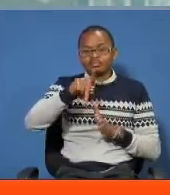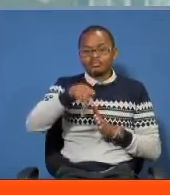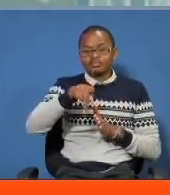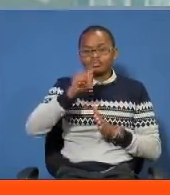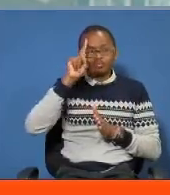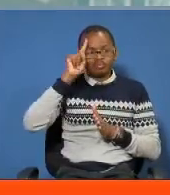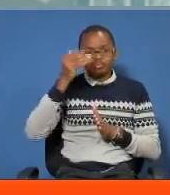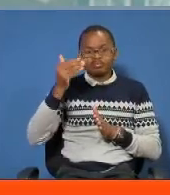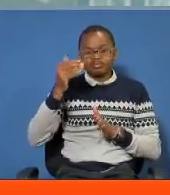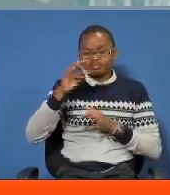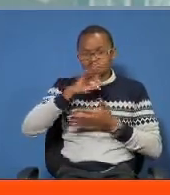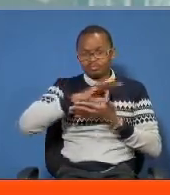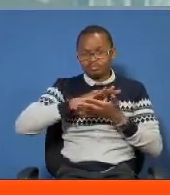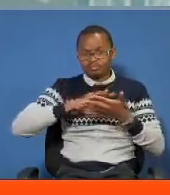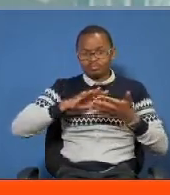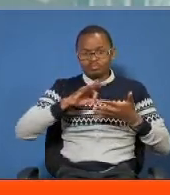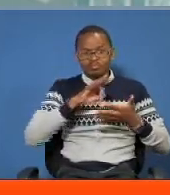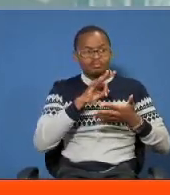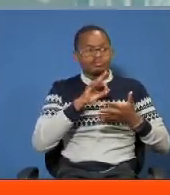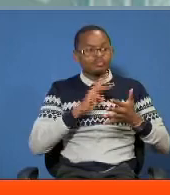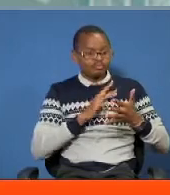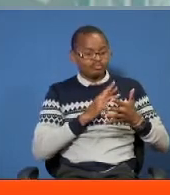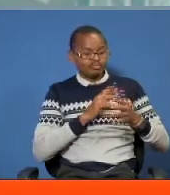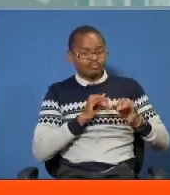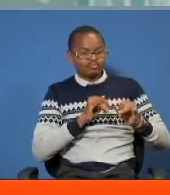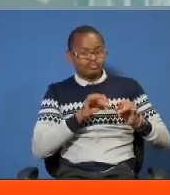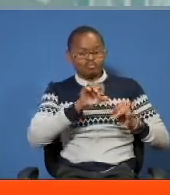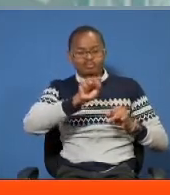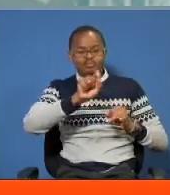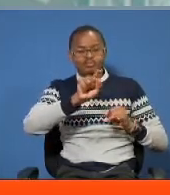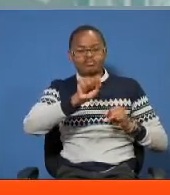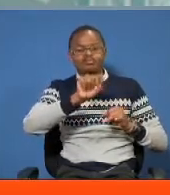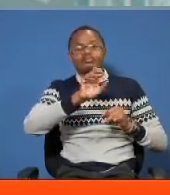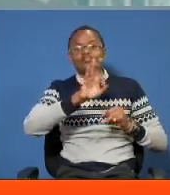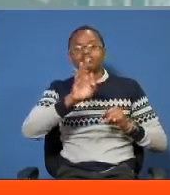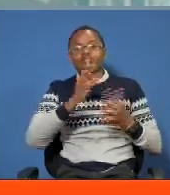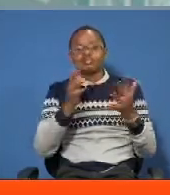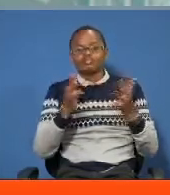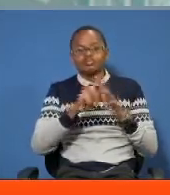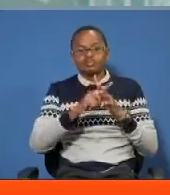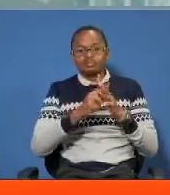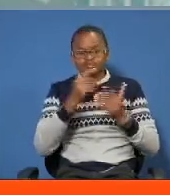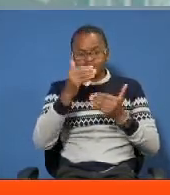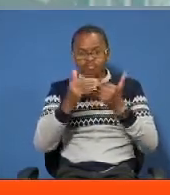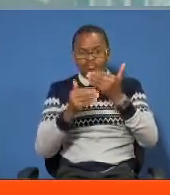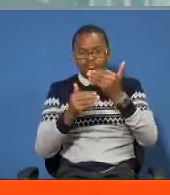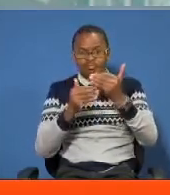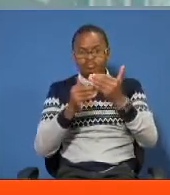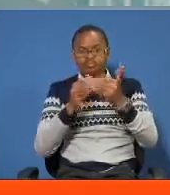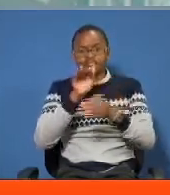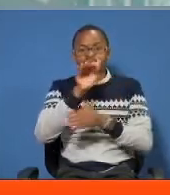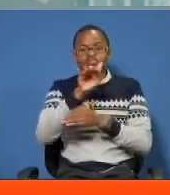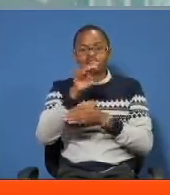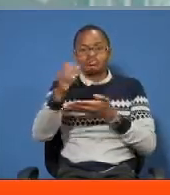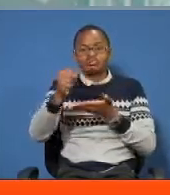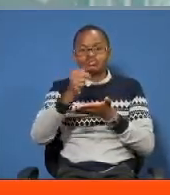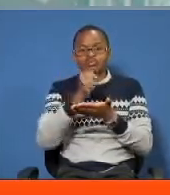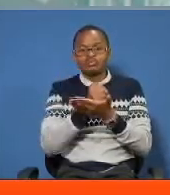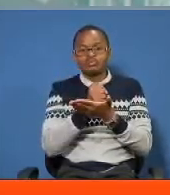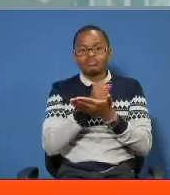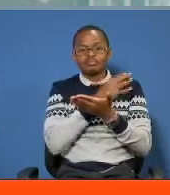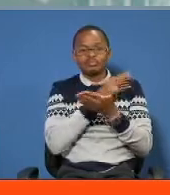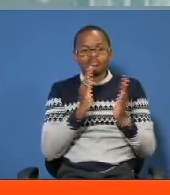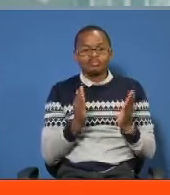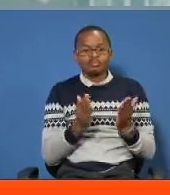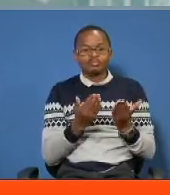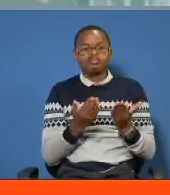our strategies, we've got our performance contracts, and so on and so forth. We're still lean on staff, but we've begun the process to request for